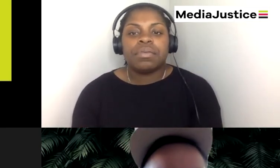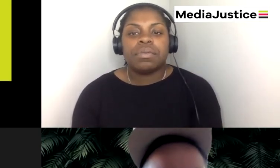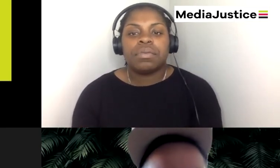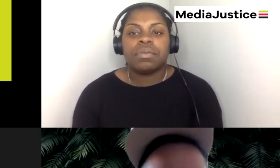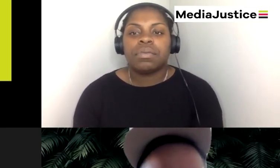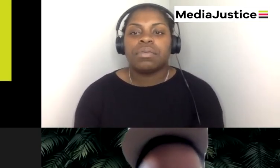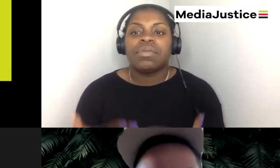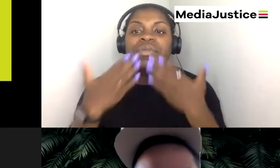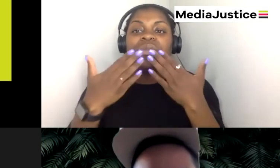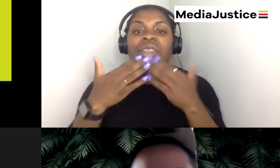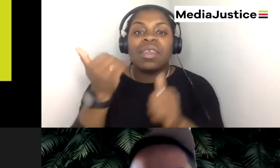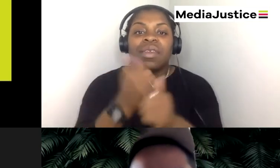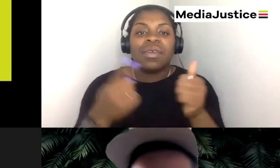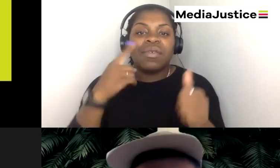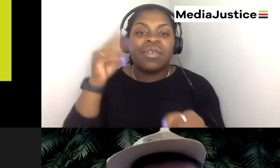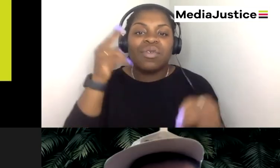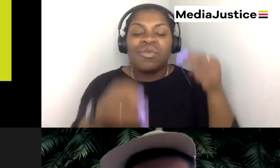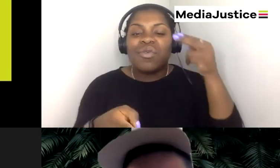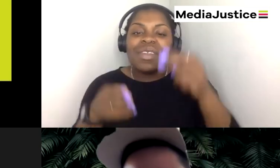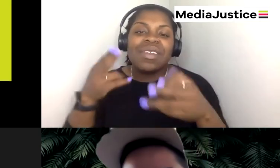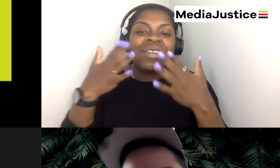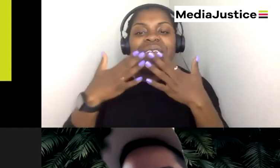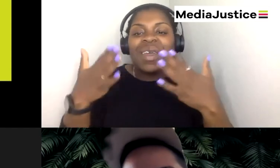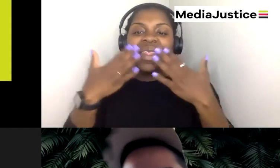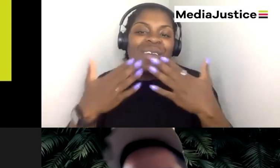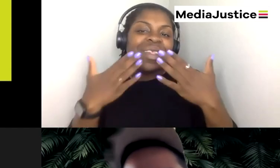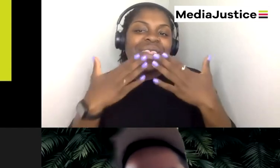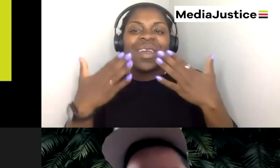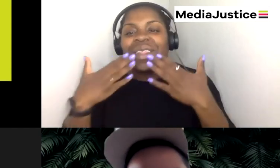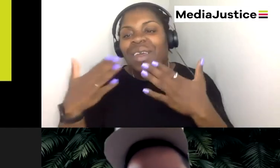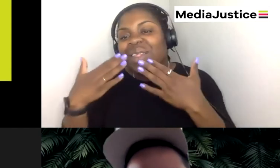Thank you, everyone, for joining.